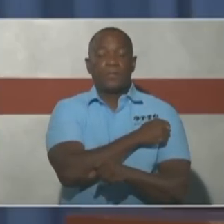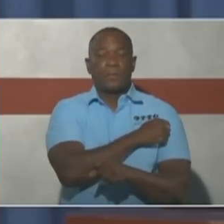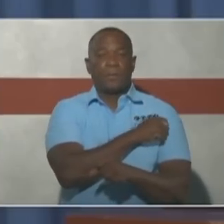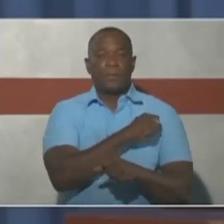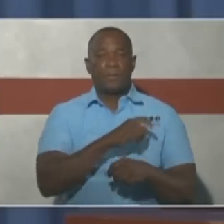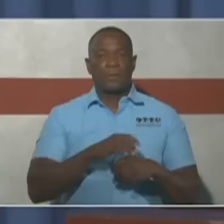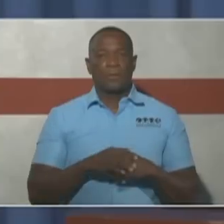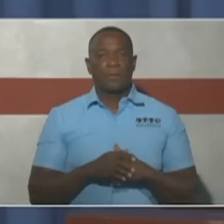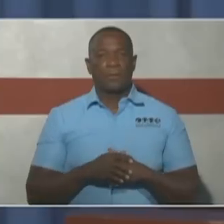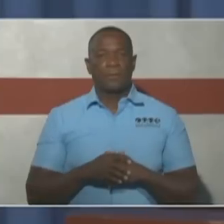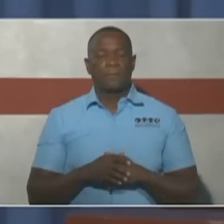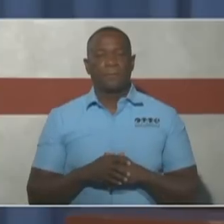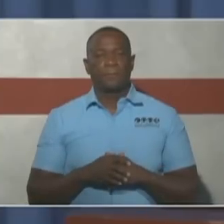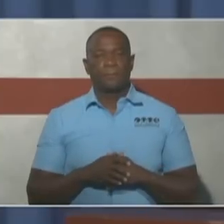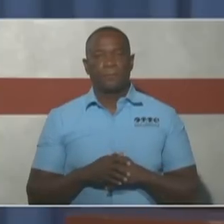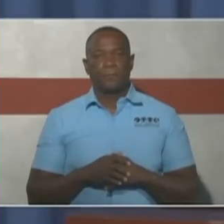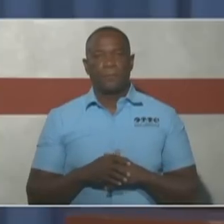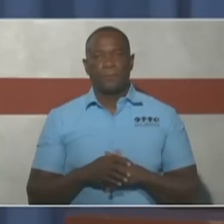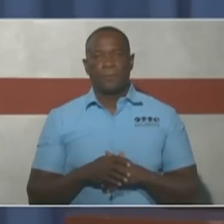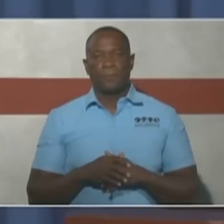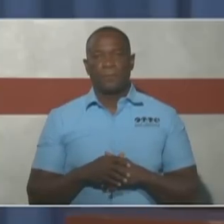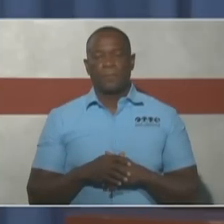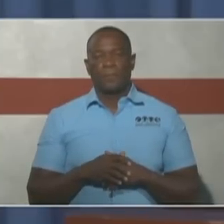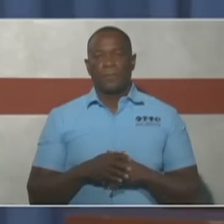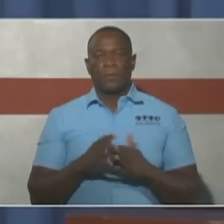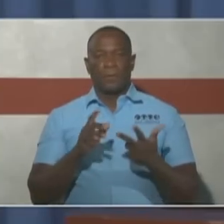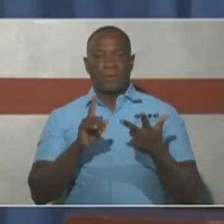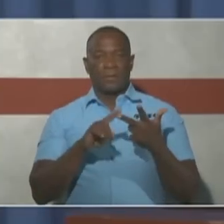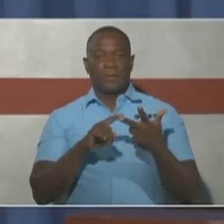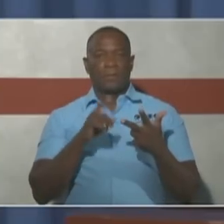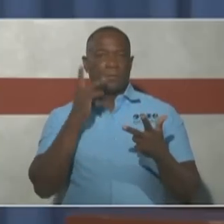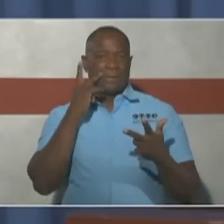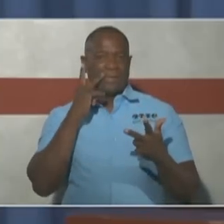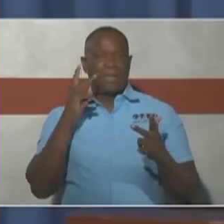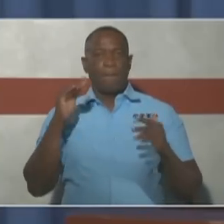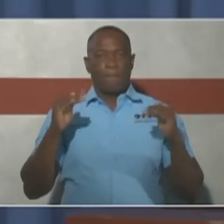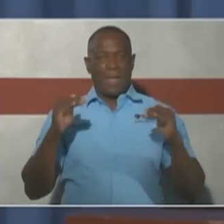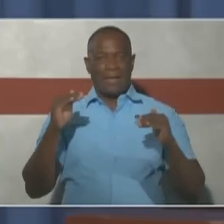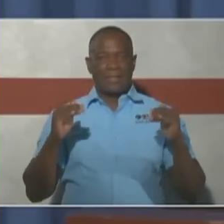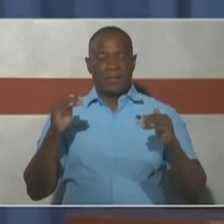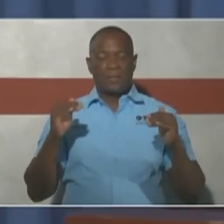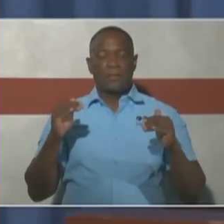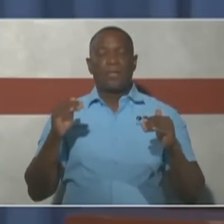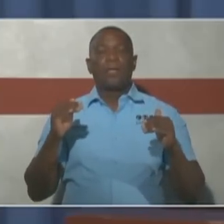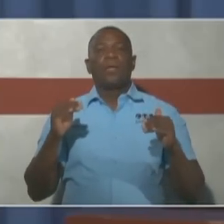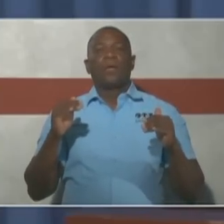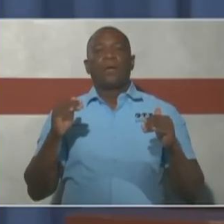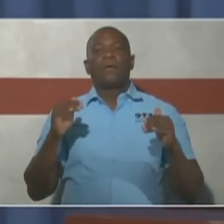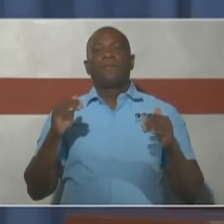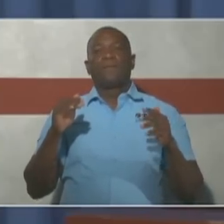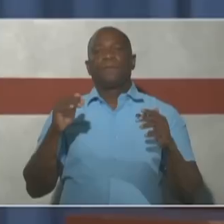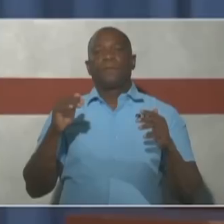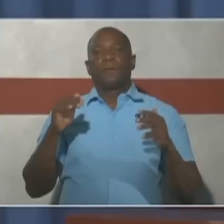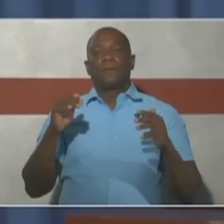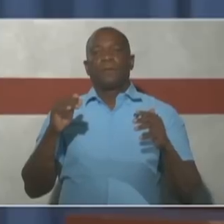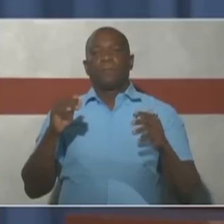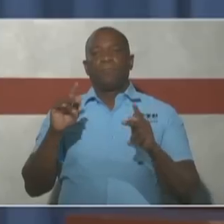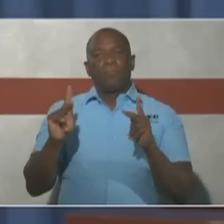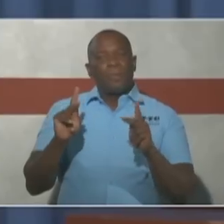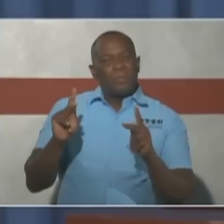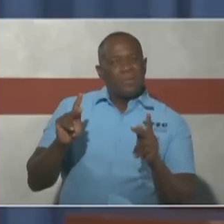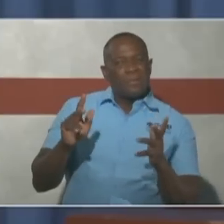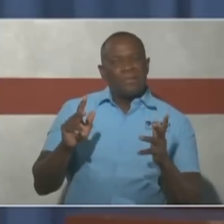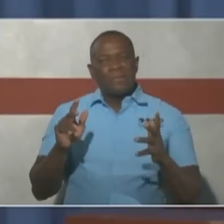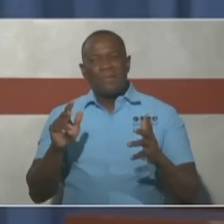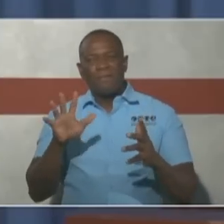those patients that are in hospital are not fully vaccinated and have significant comorbidities. Thirdly, we are